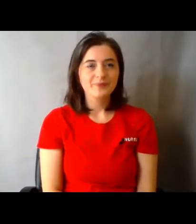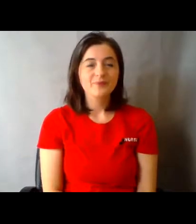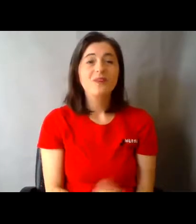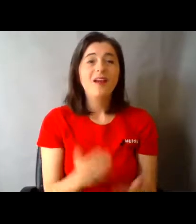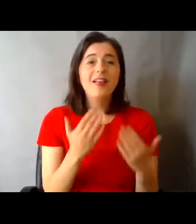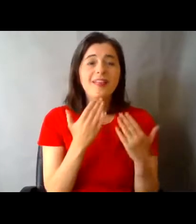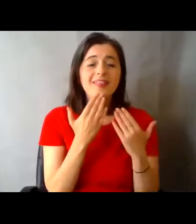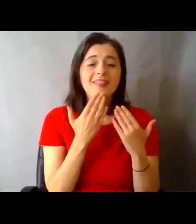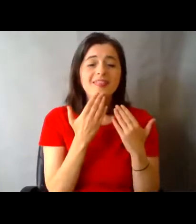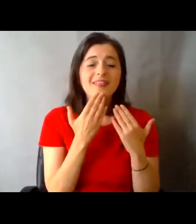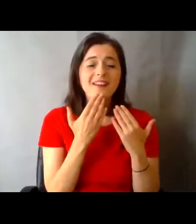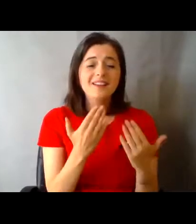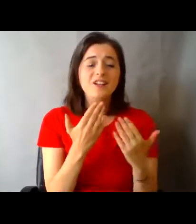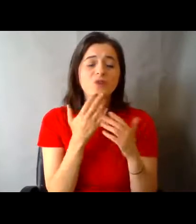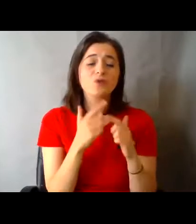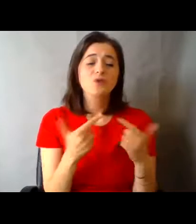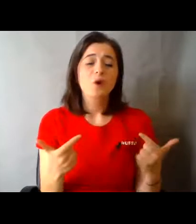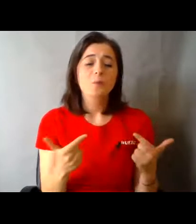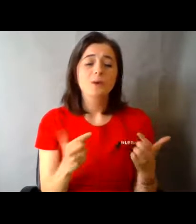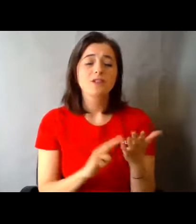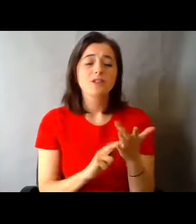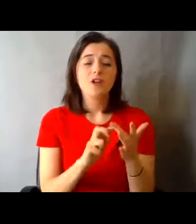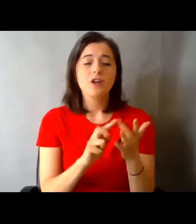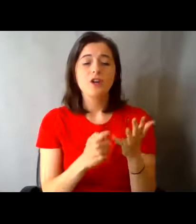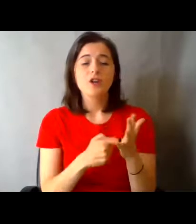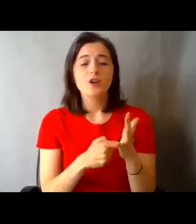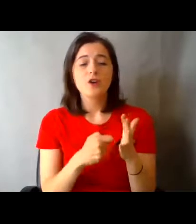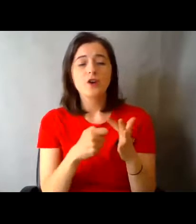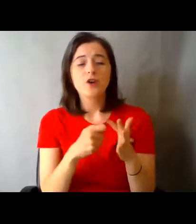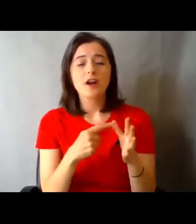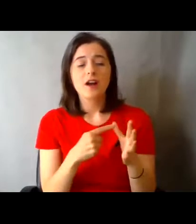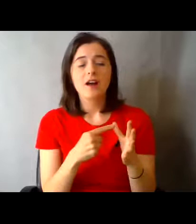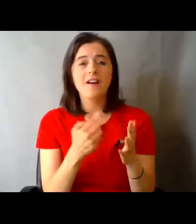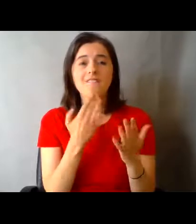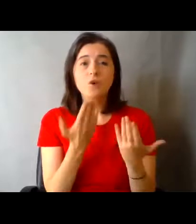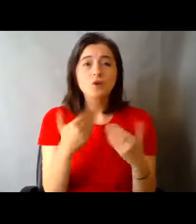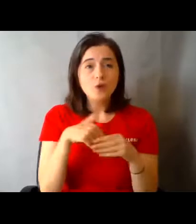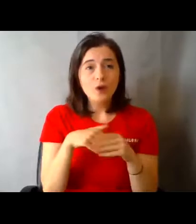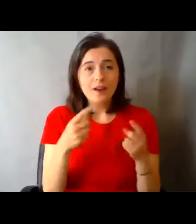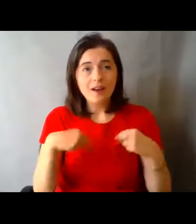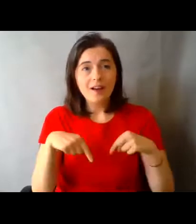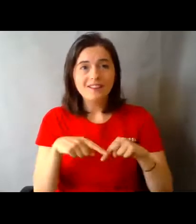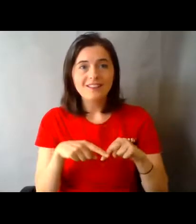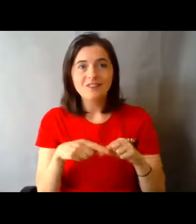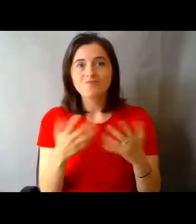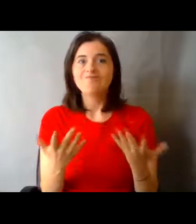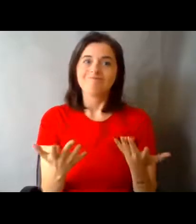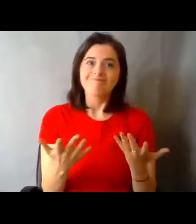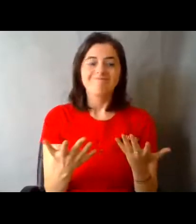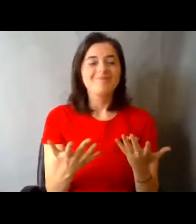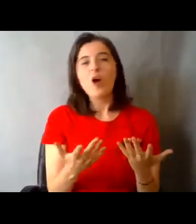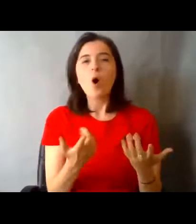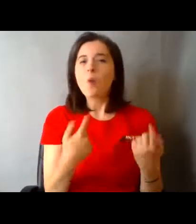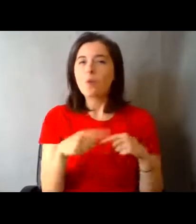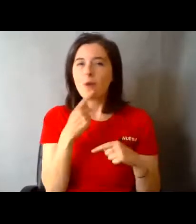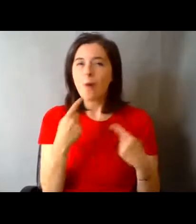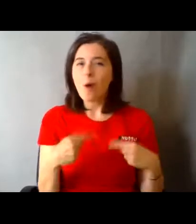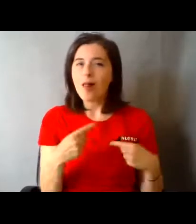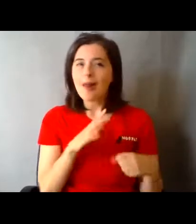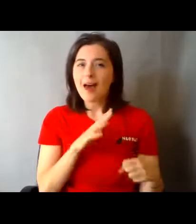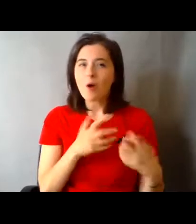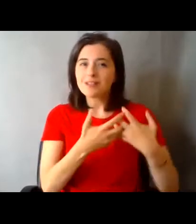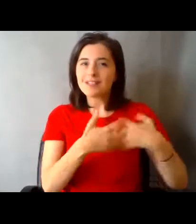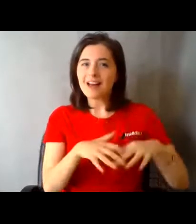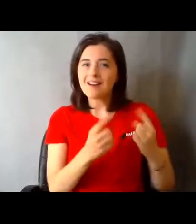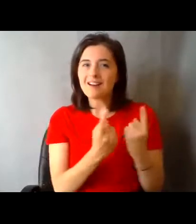Thank you so much, Niurka, for joining us. And it just goes to show that we won't let any technical issues, whether it is